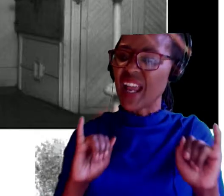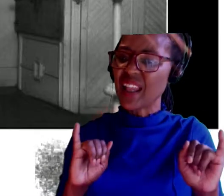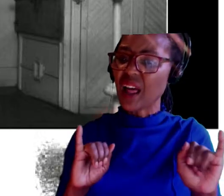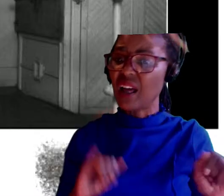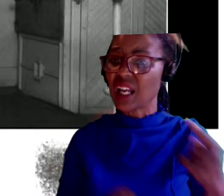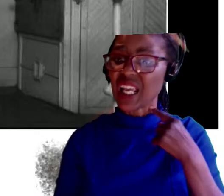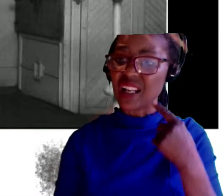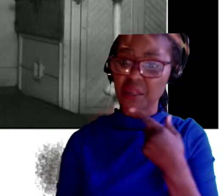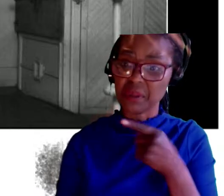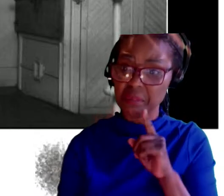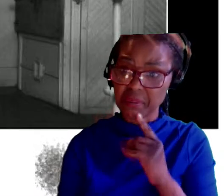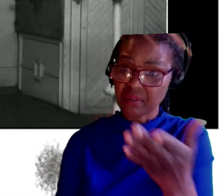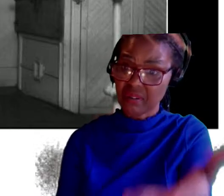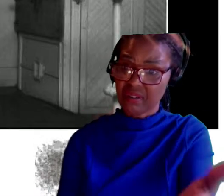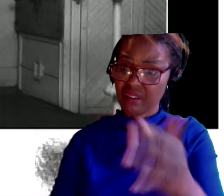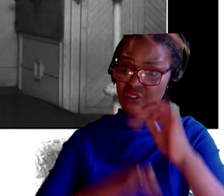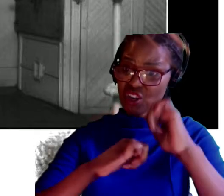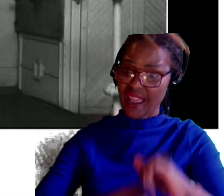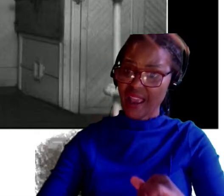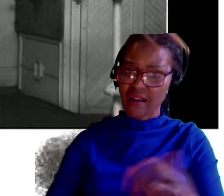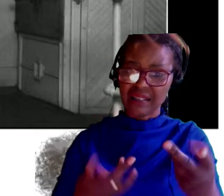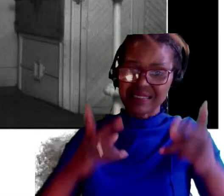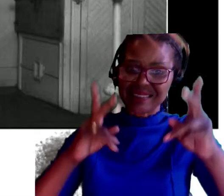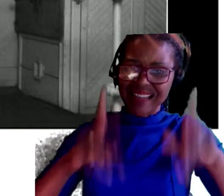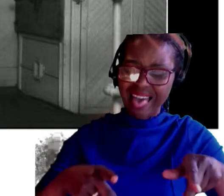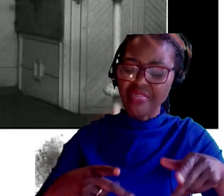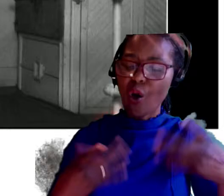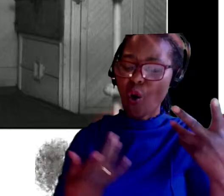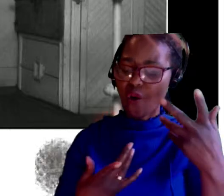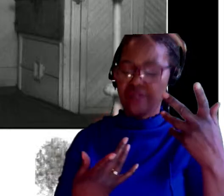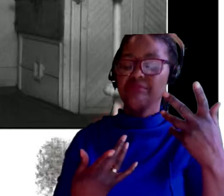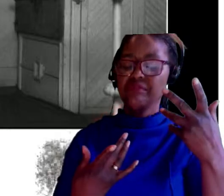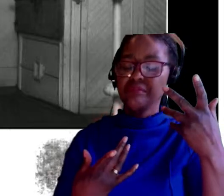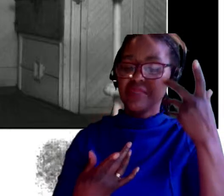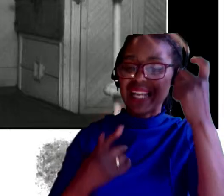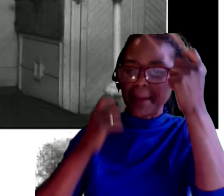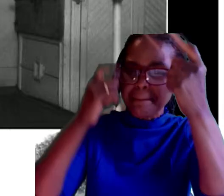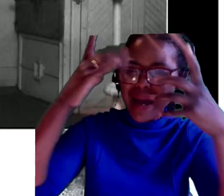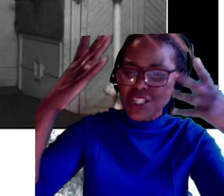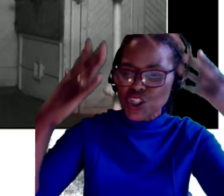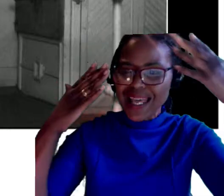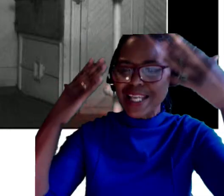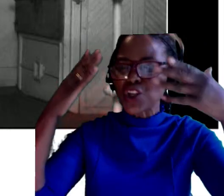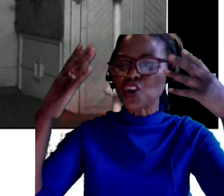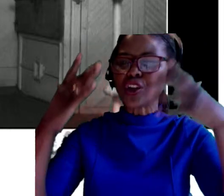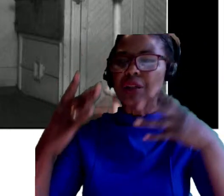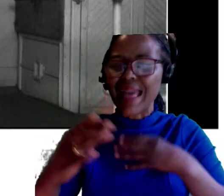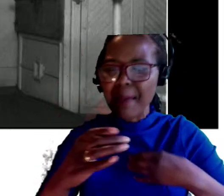of imagination, empathy, forgiveness, and hope.